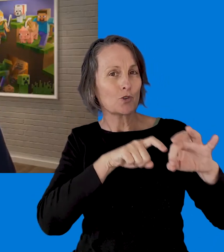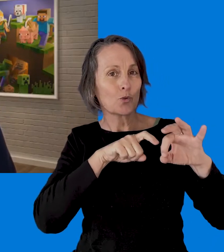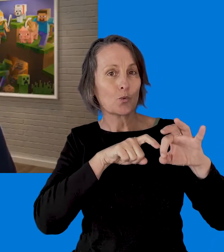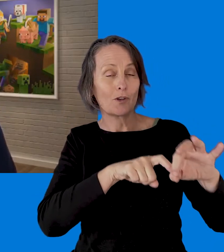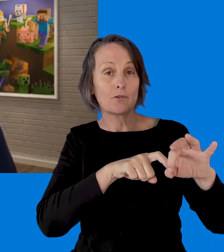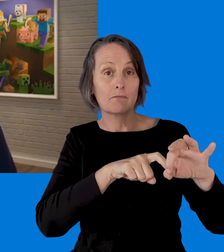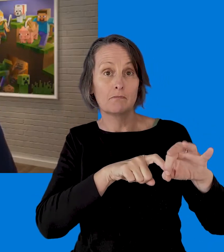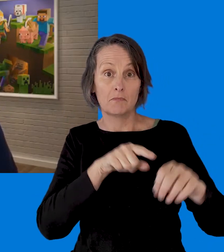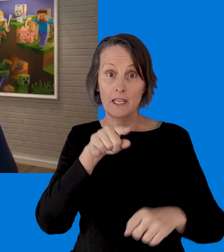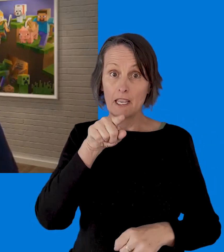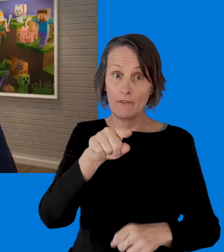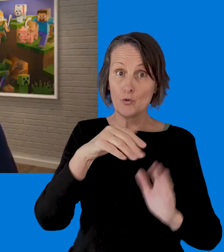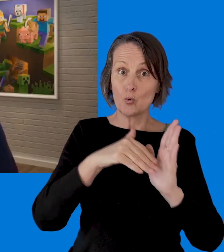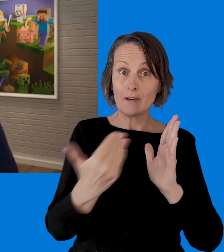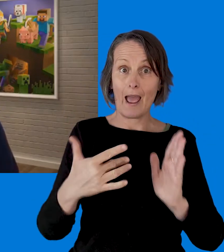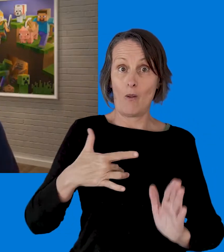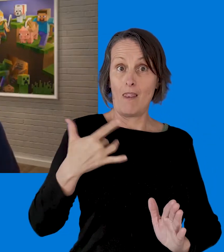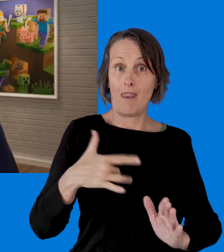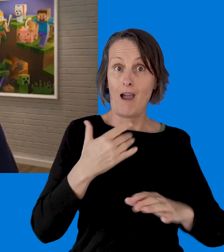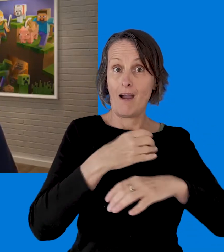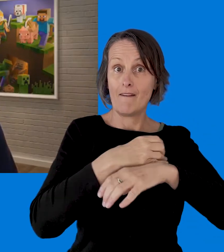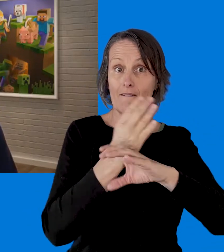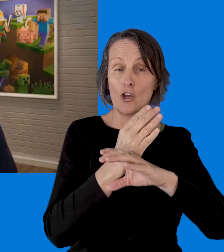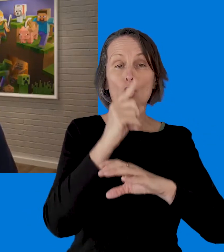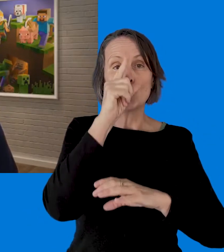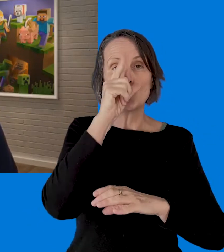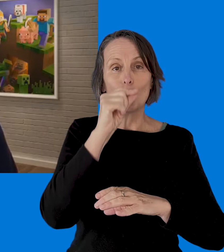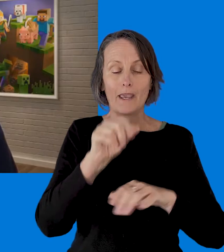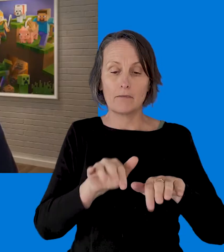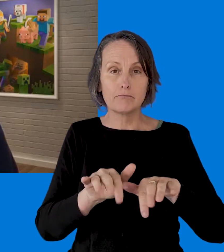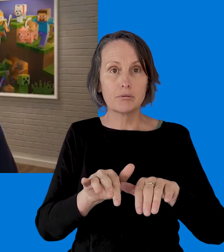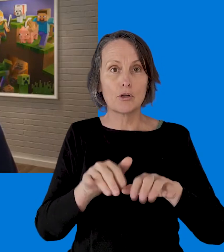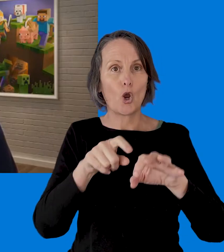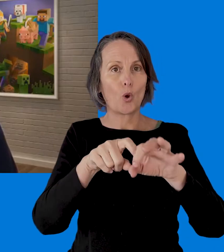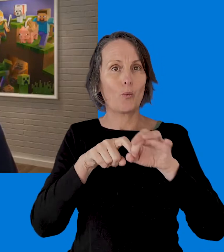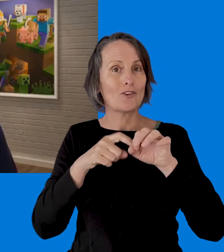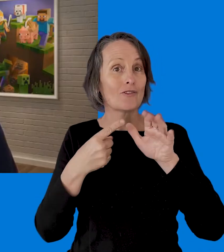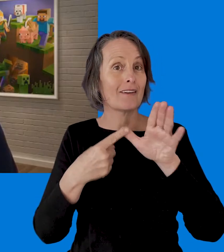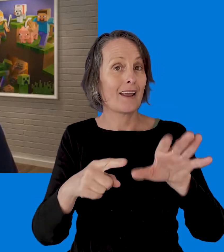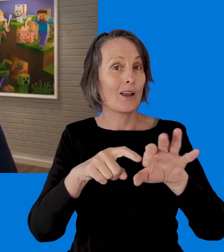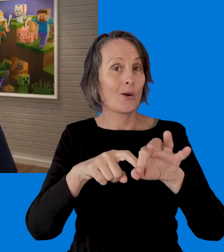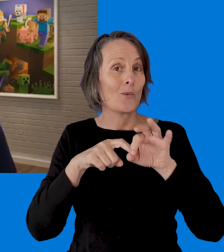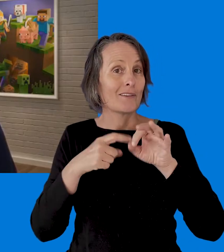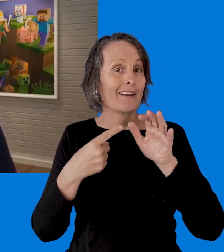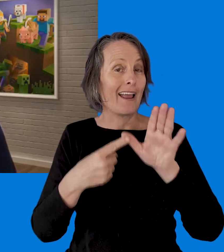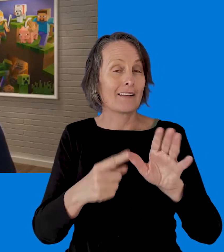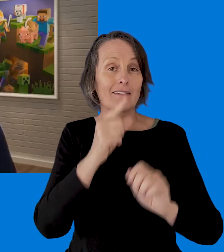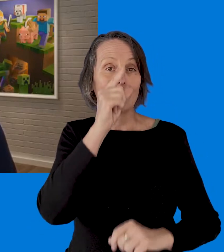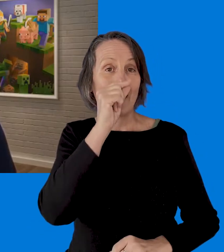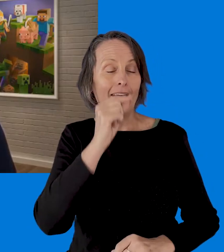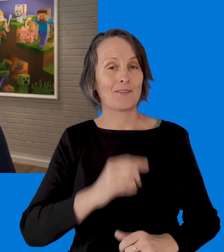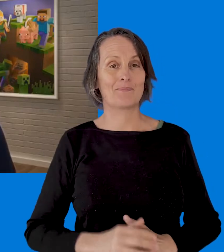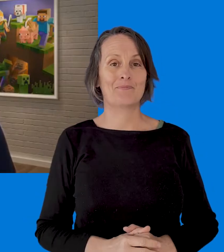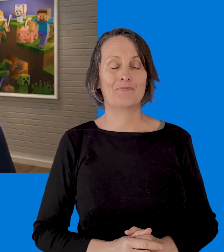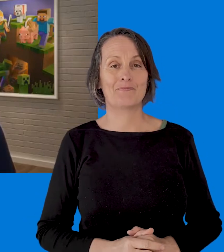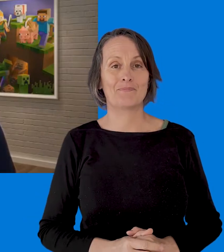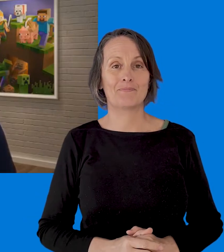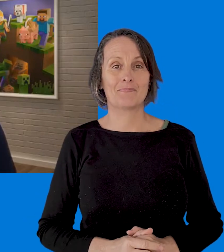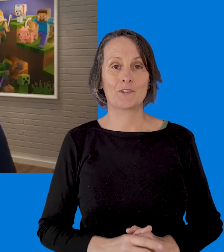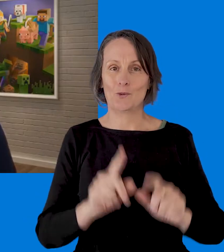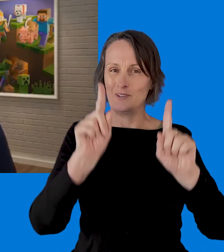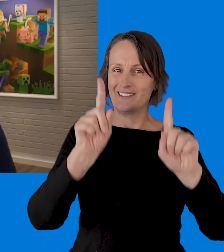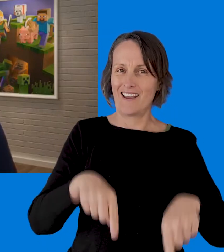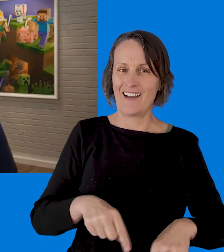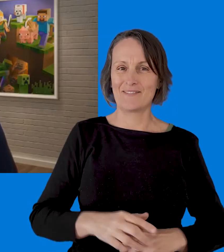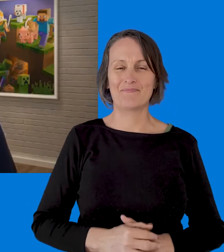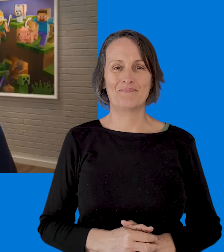are going to be asking questions. And don't forget, if you're on a live webinar right now, there's also a live Q&A available to you to fire your questions